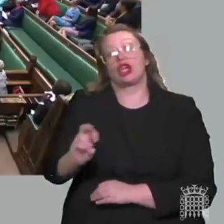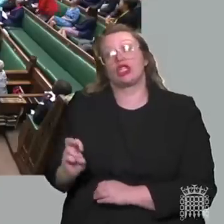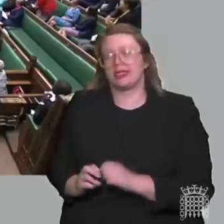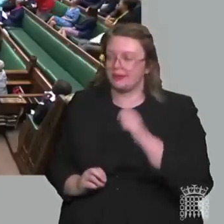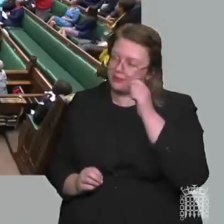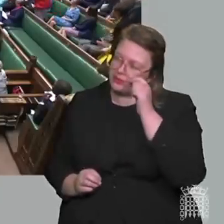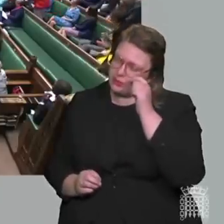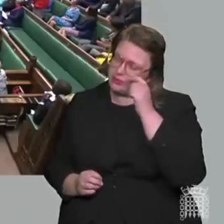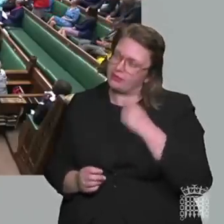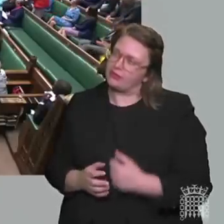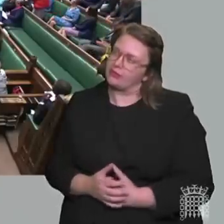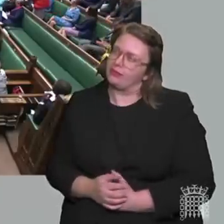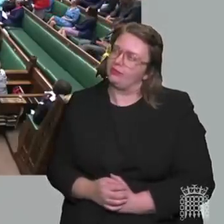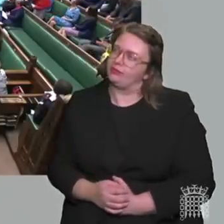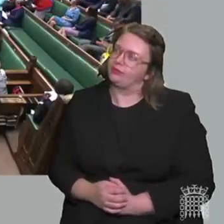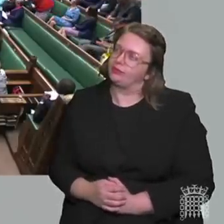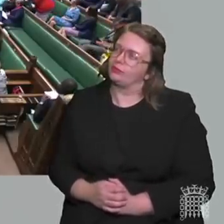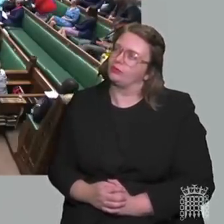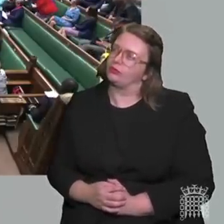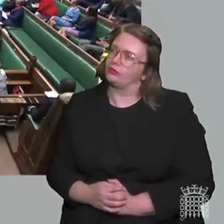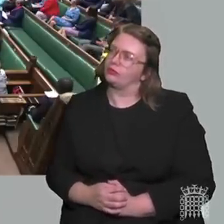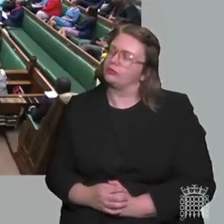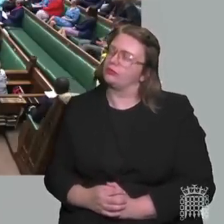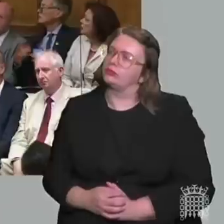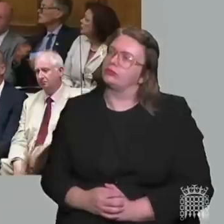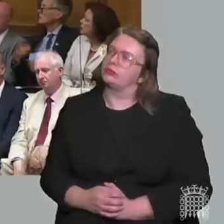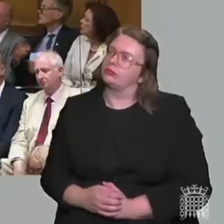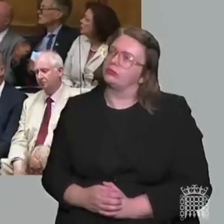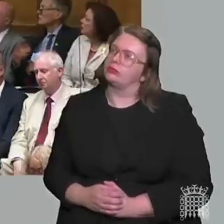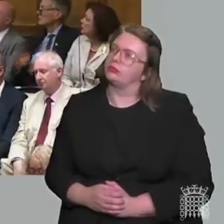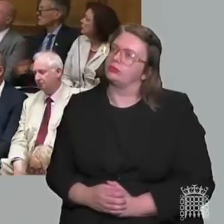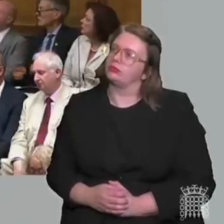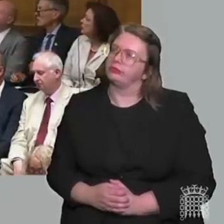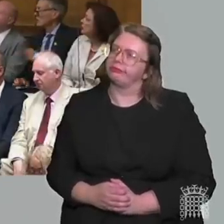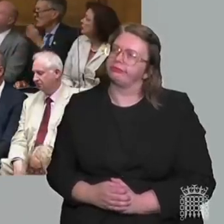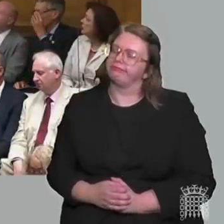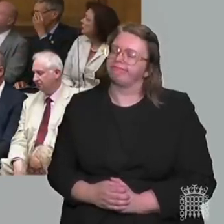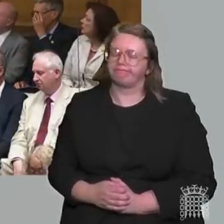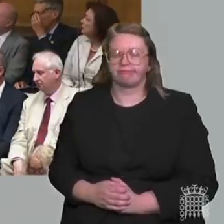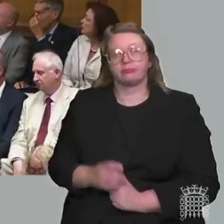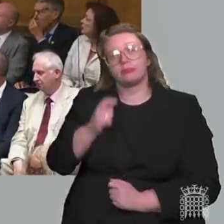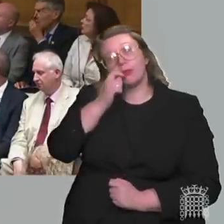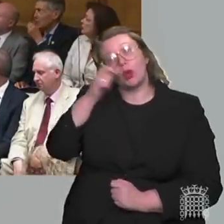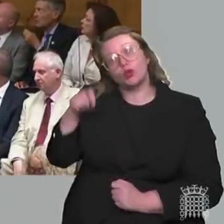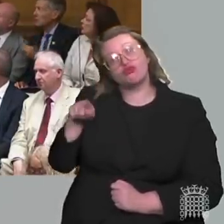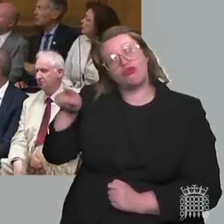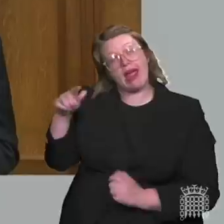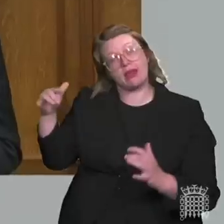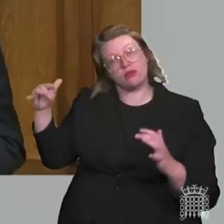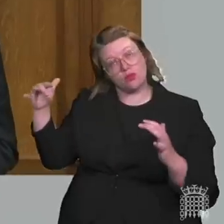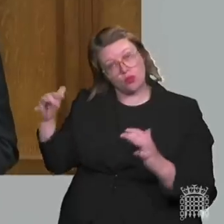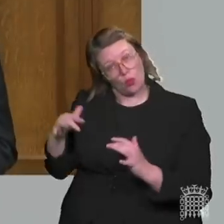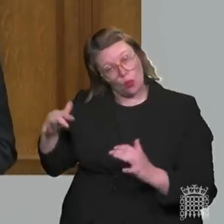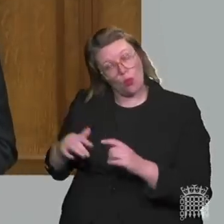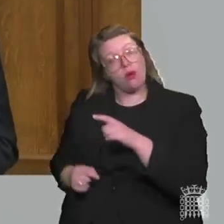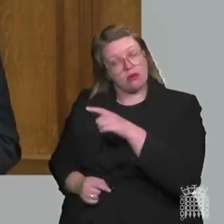Virendra Sharma. Thank you, Mr Speaker. Throughout the war in Ukraine, the largest mobile operator,